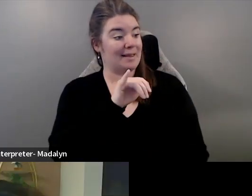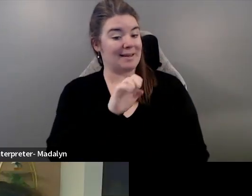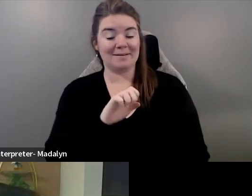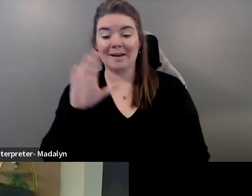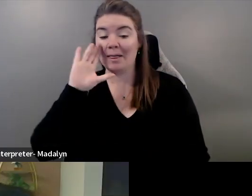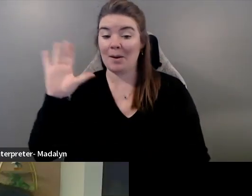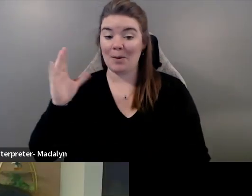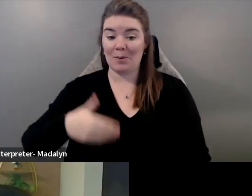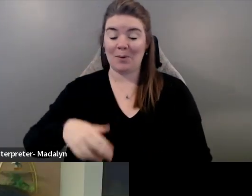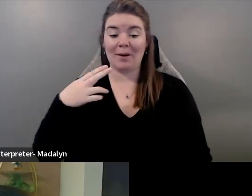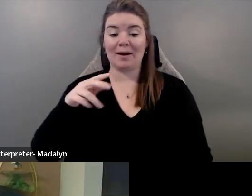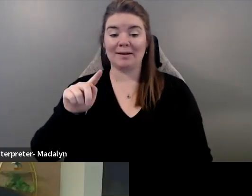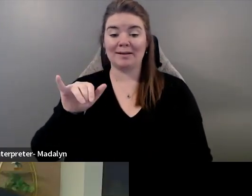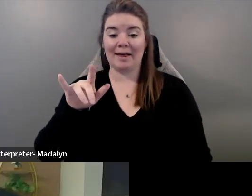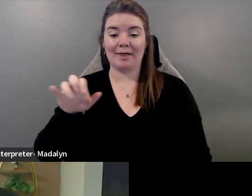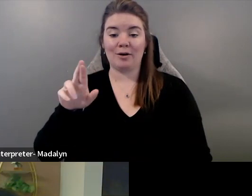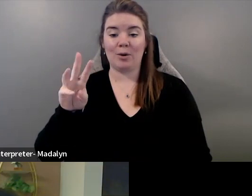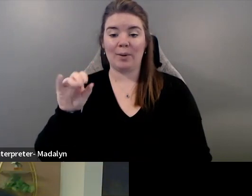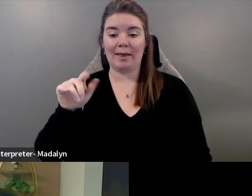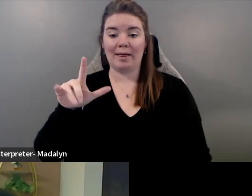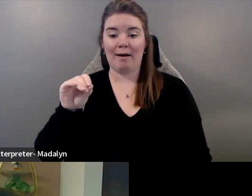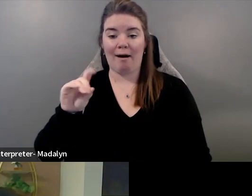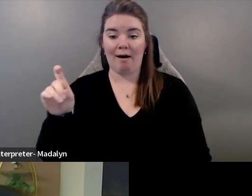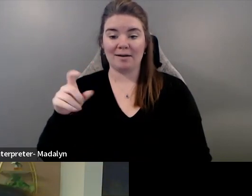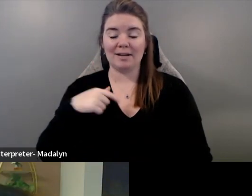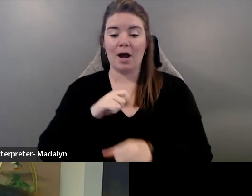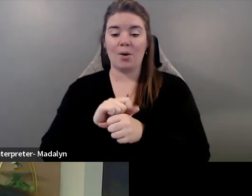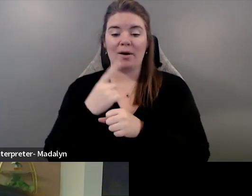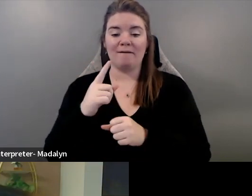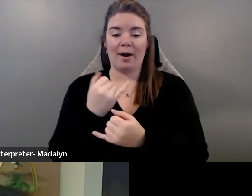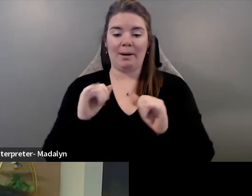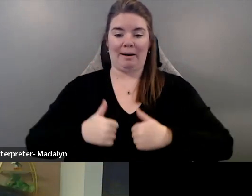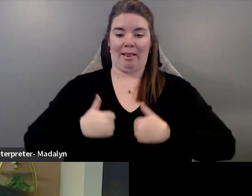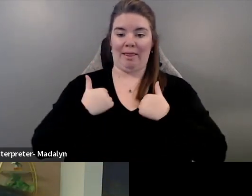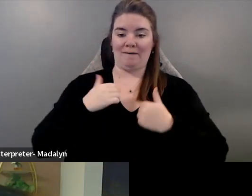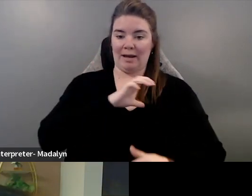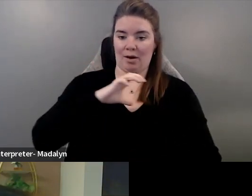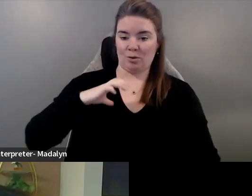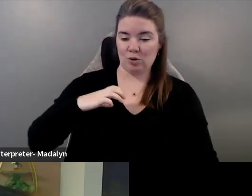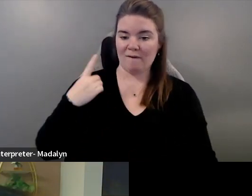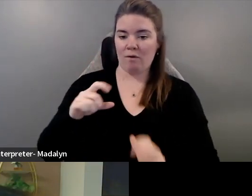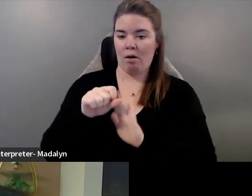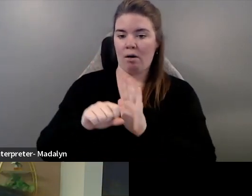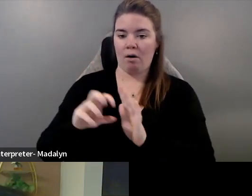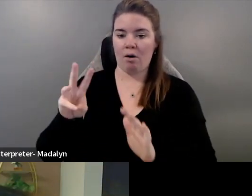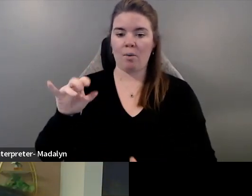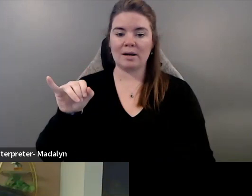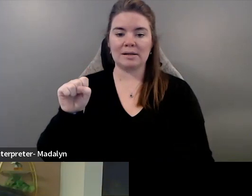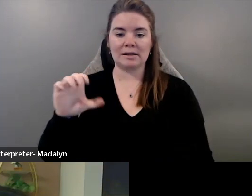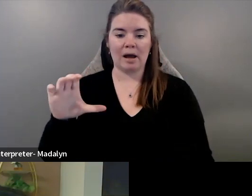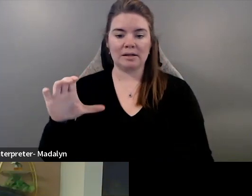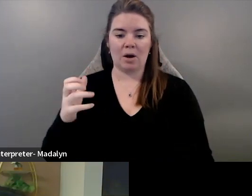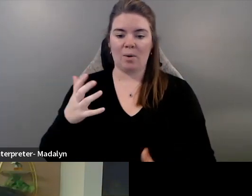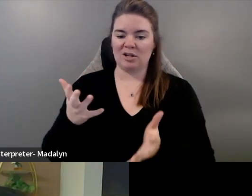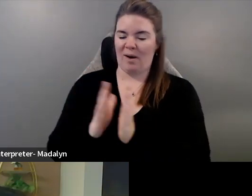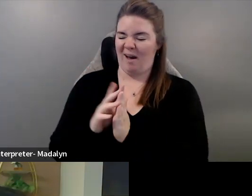Tyler Wilcox. I work for the Independent Living Council of Wisconsin. And I'd like to ask Dr. Francie